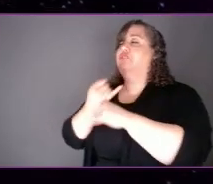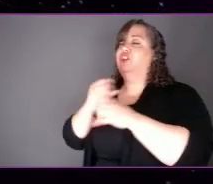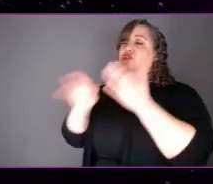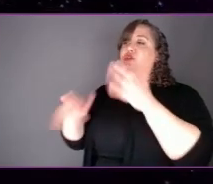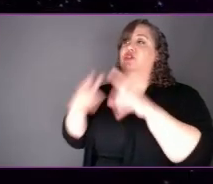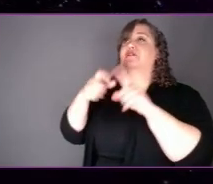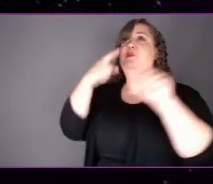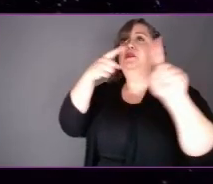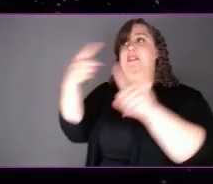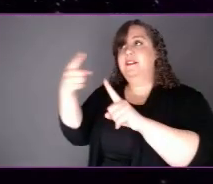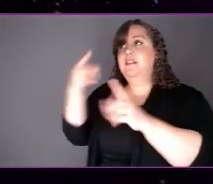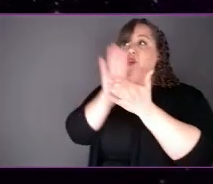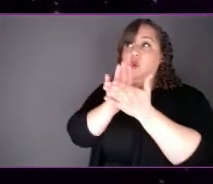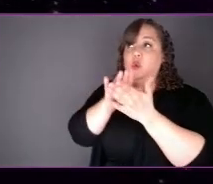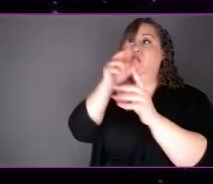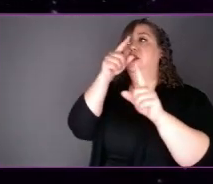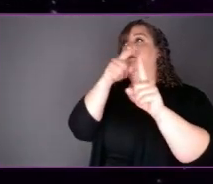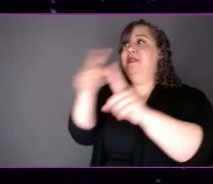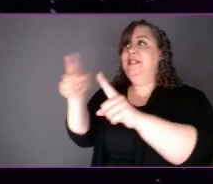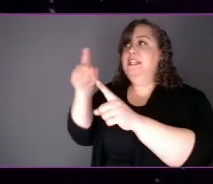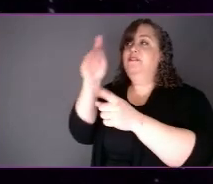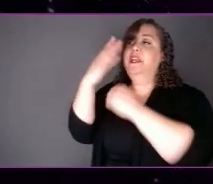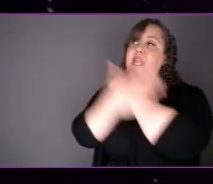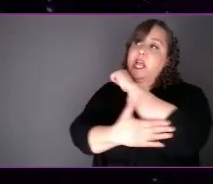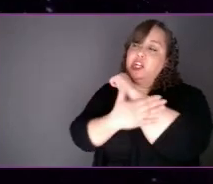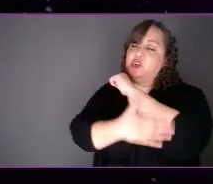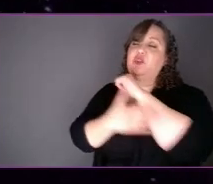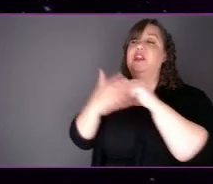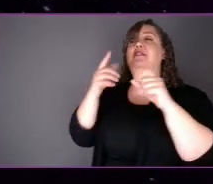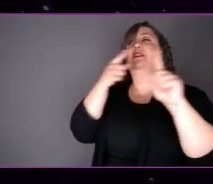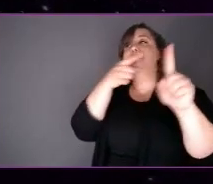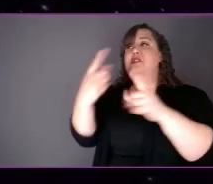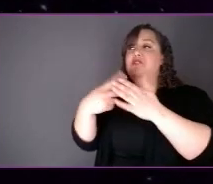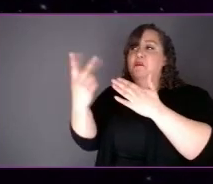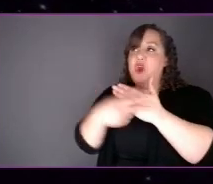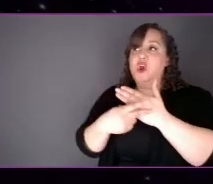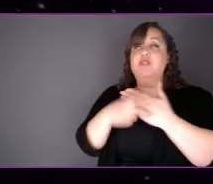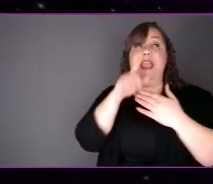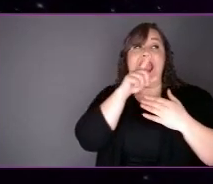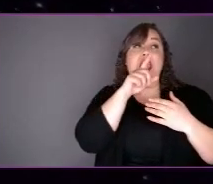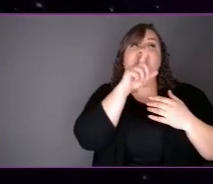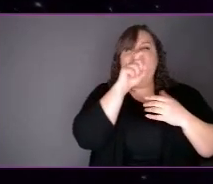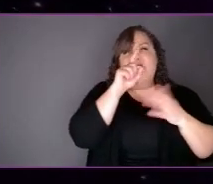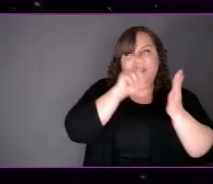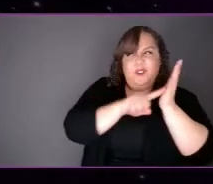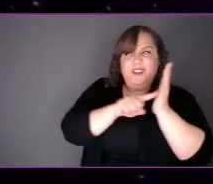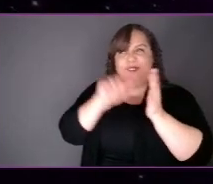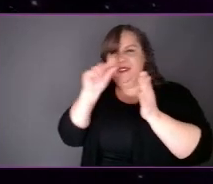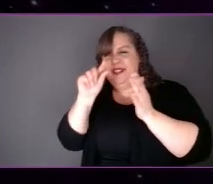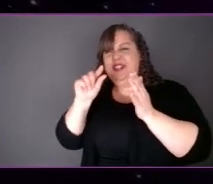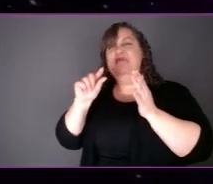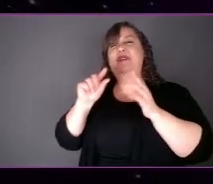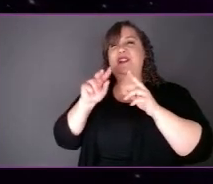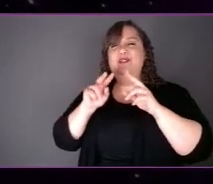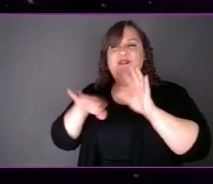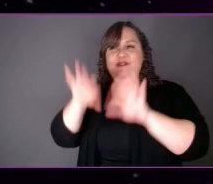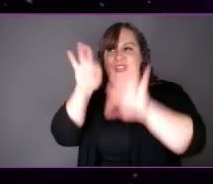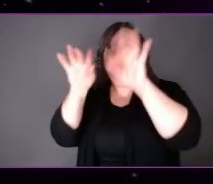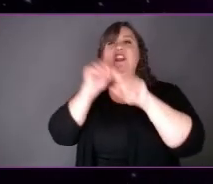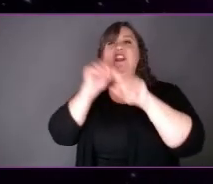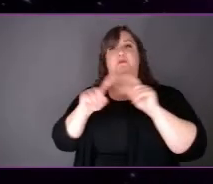countries. Along those lines, there's specific programs. You're going to have to do a little bit of work digging them up, yep. but it is possible for some